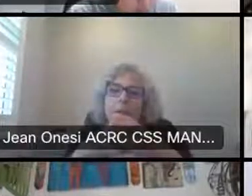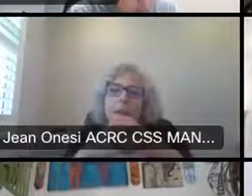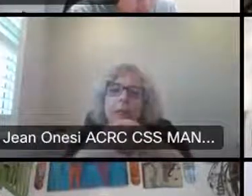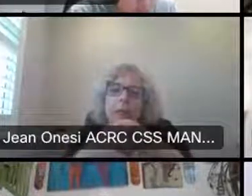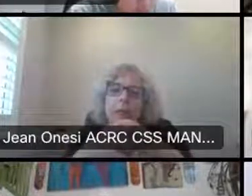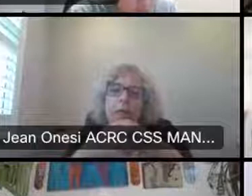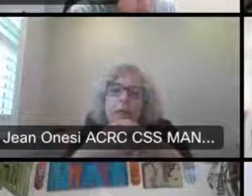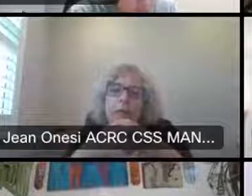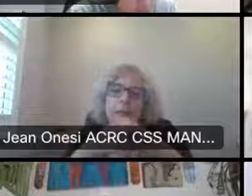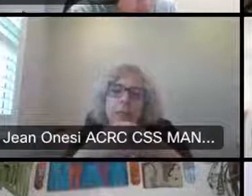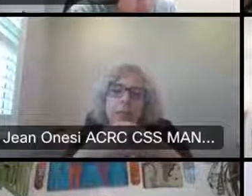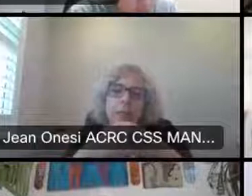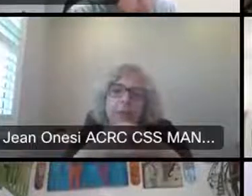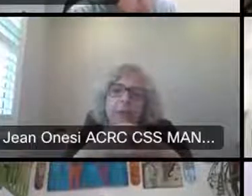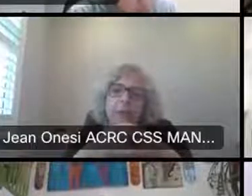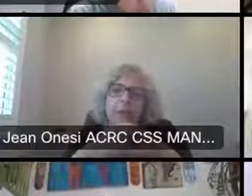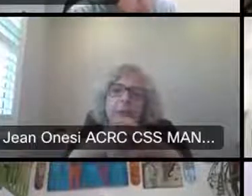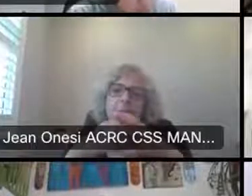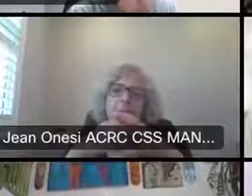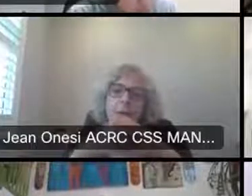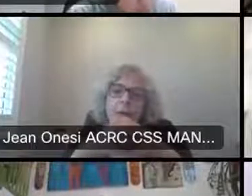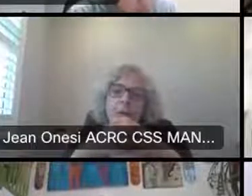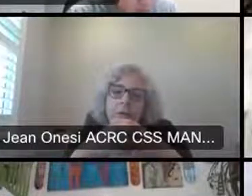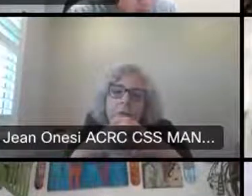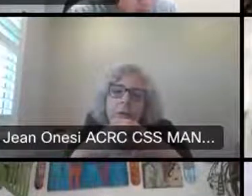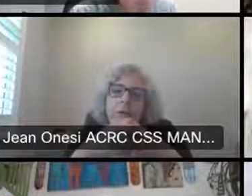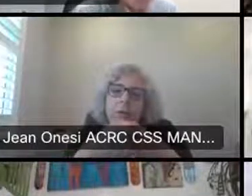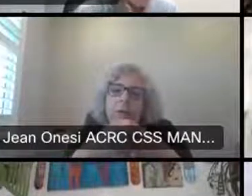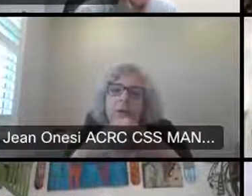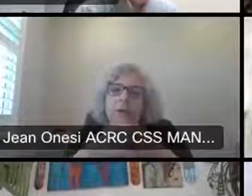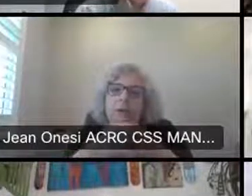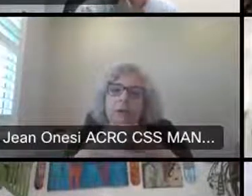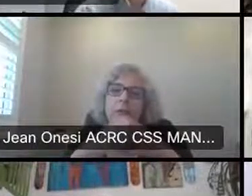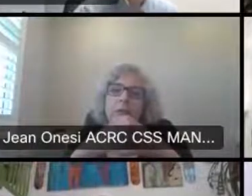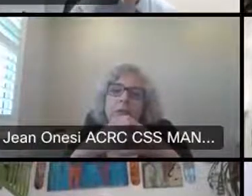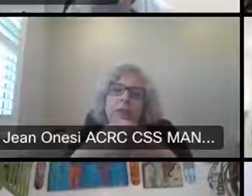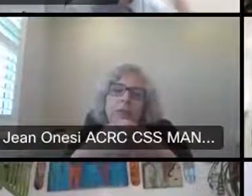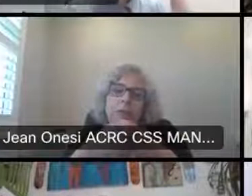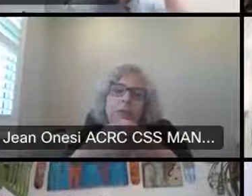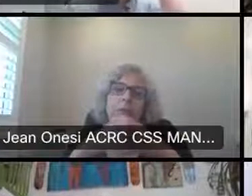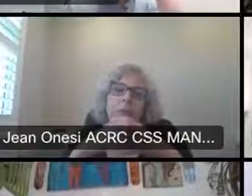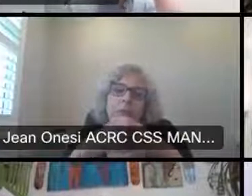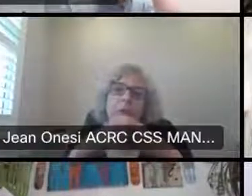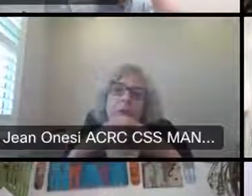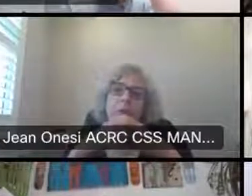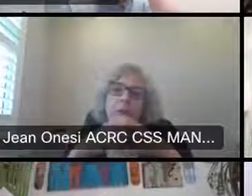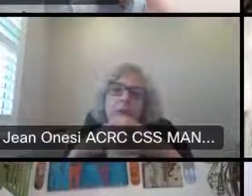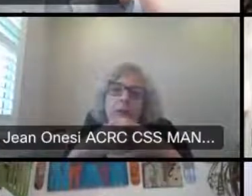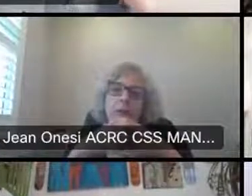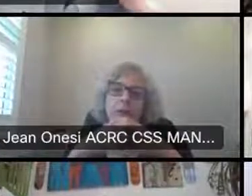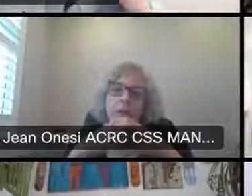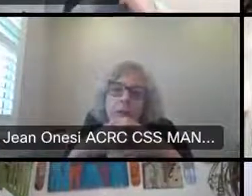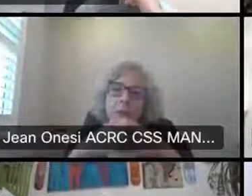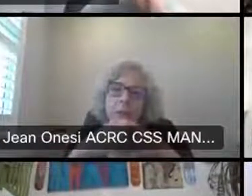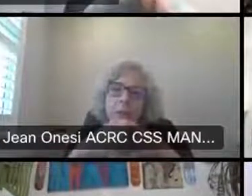really collaborate as a team in really supporting our clients to transition through